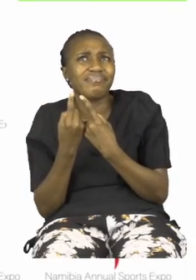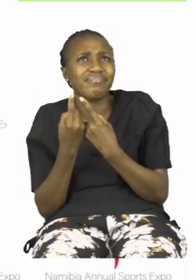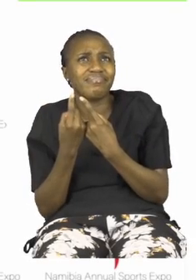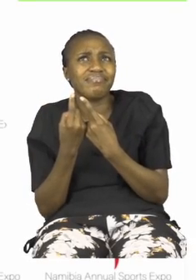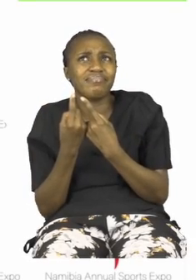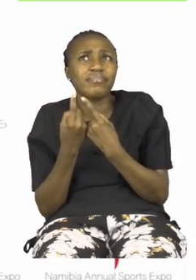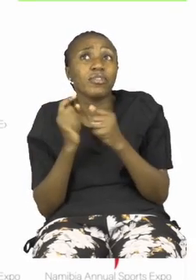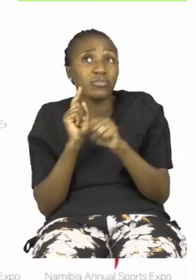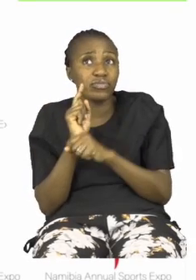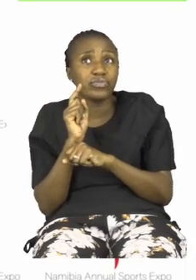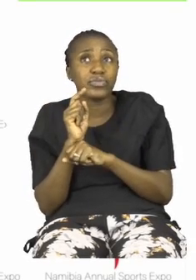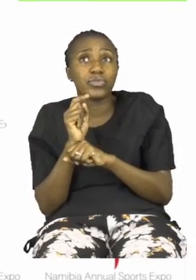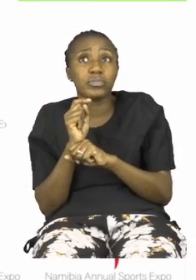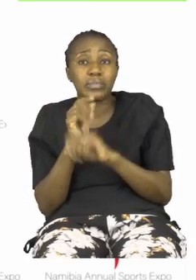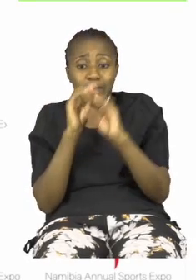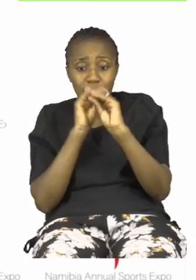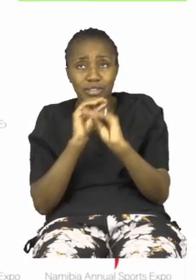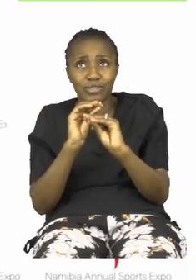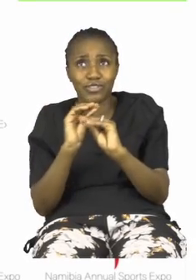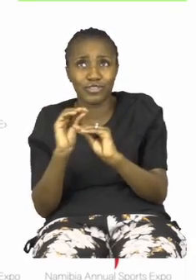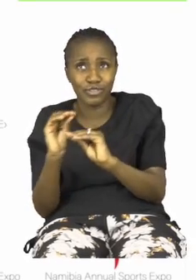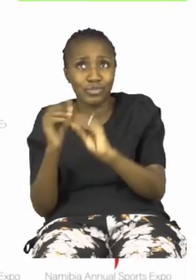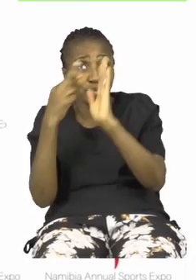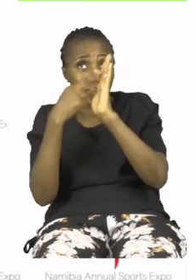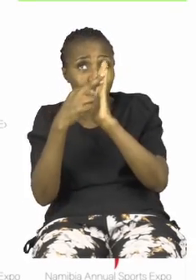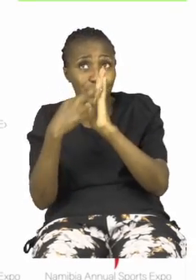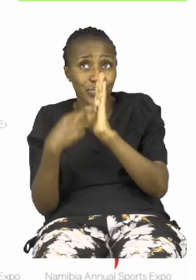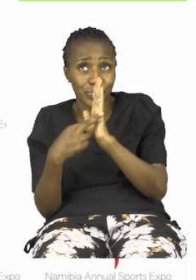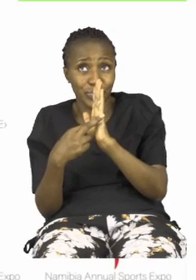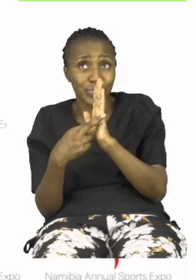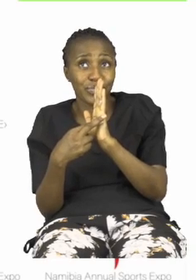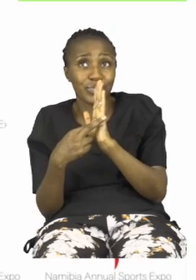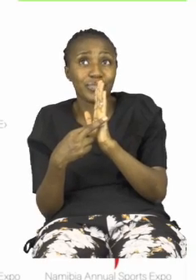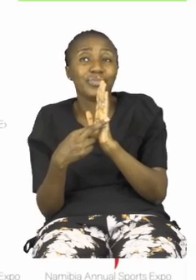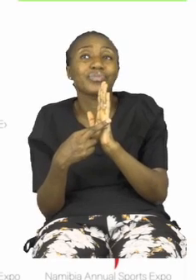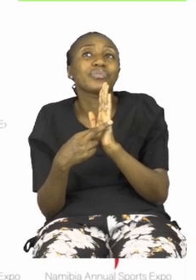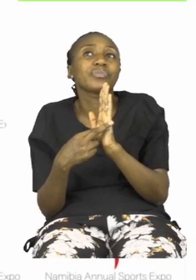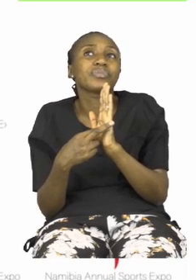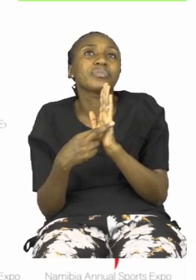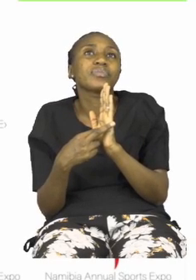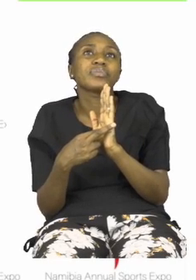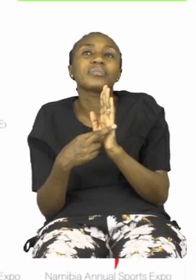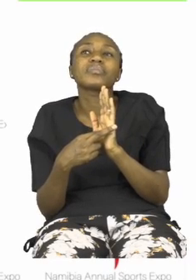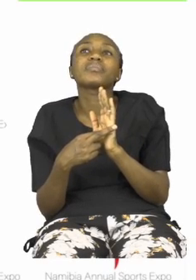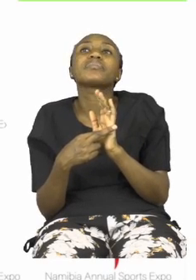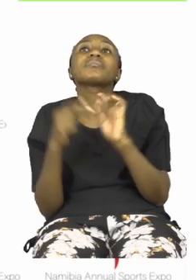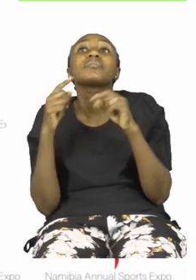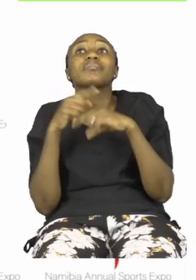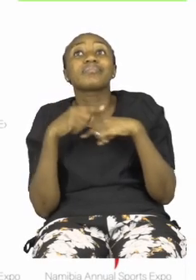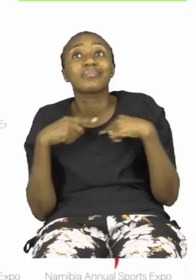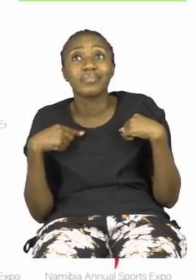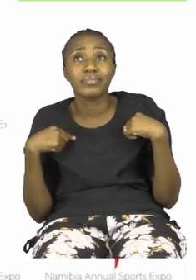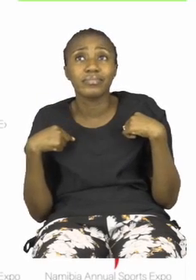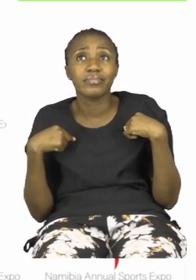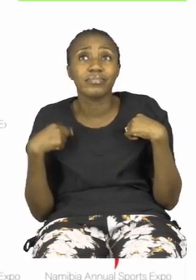of rules and say, but look at the sport. That's not fair. Yeah. So we also do have a very big mental part